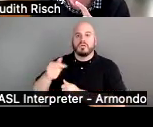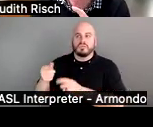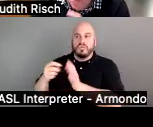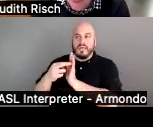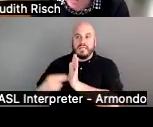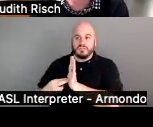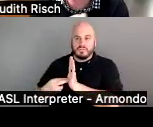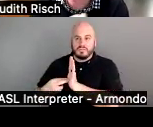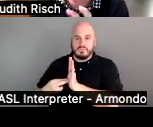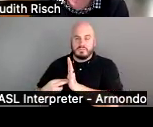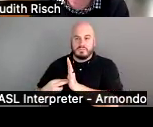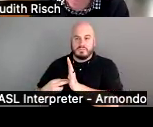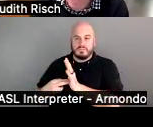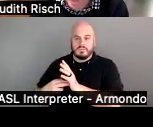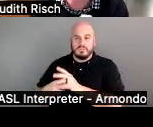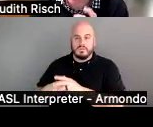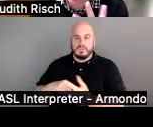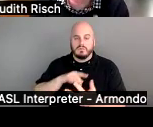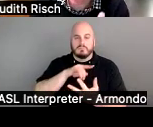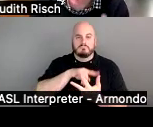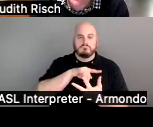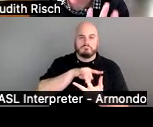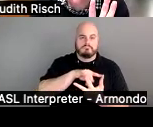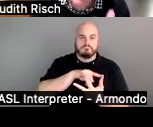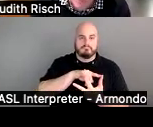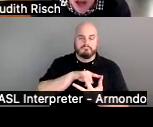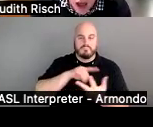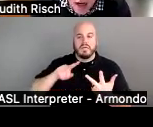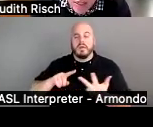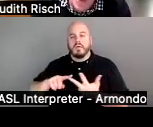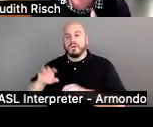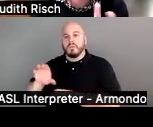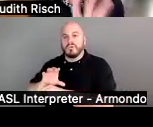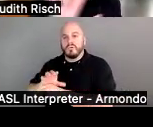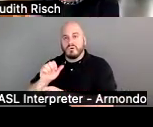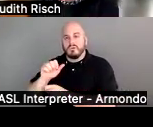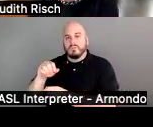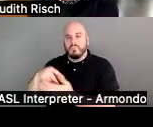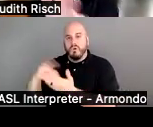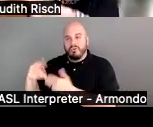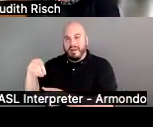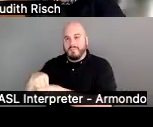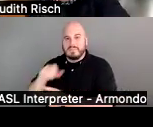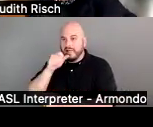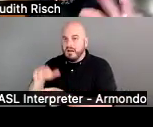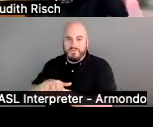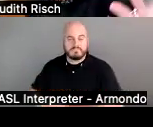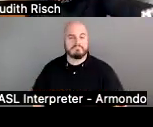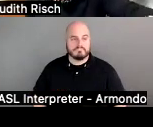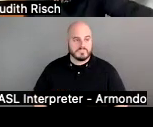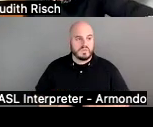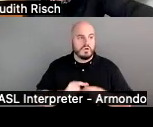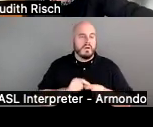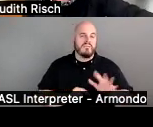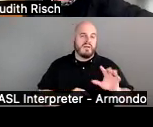is the website based and the mobile app. The computer based one is not. And that's why when I talk about 508, maybe keep